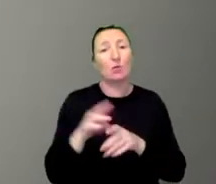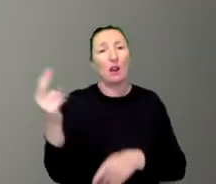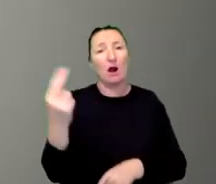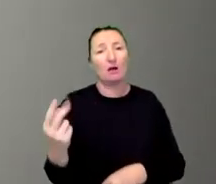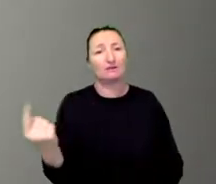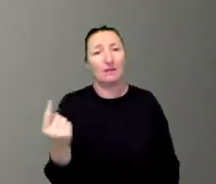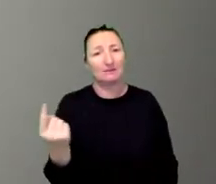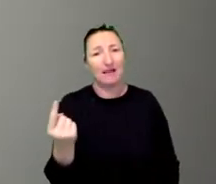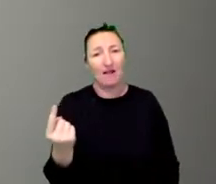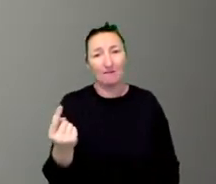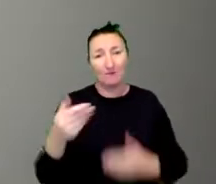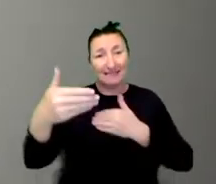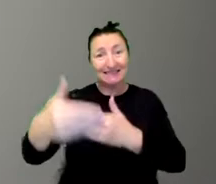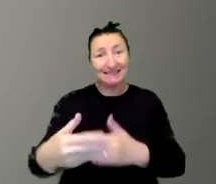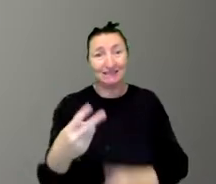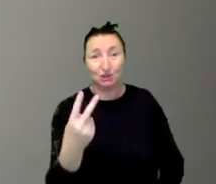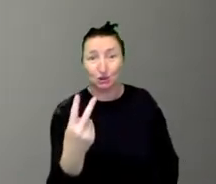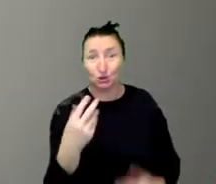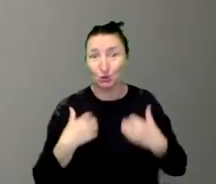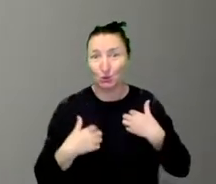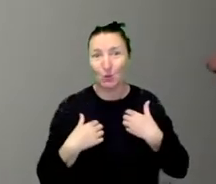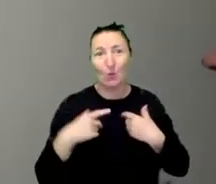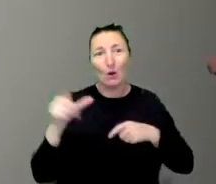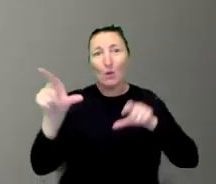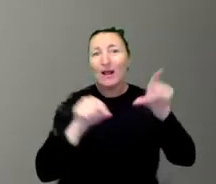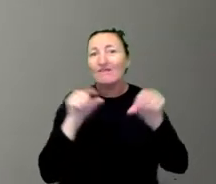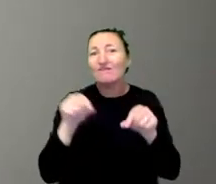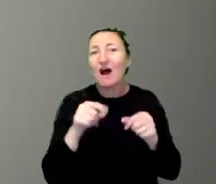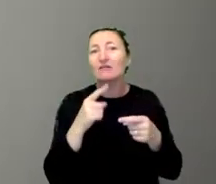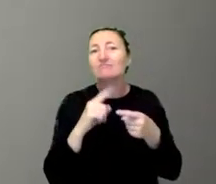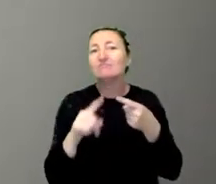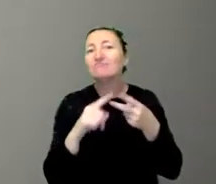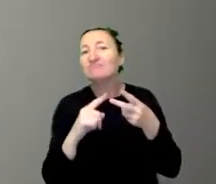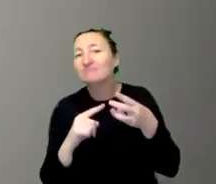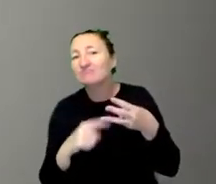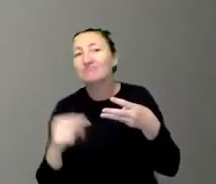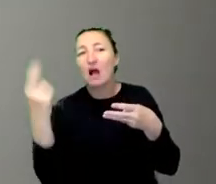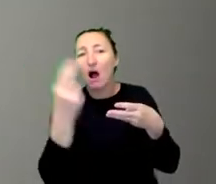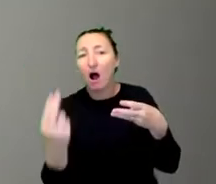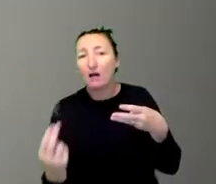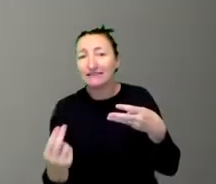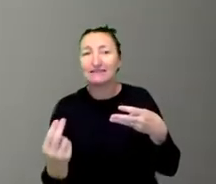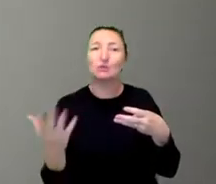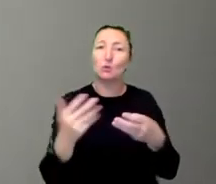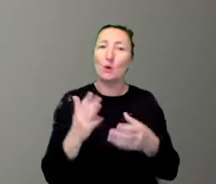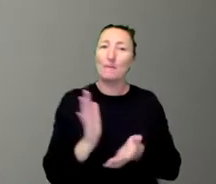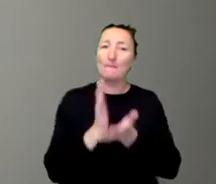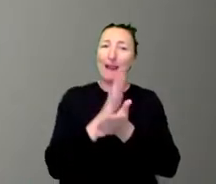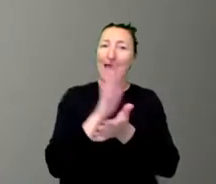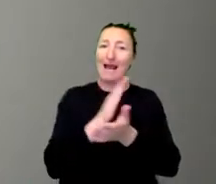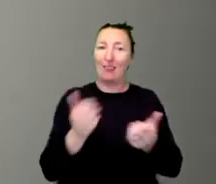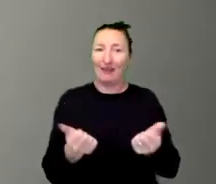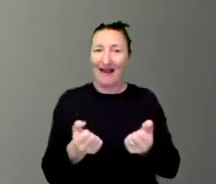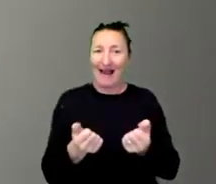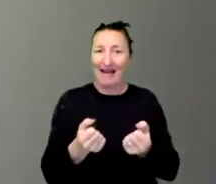we'll invite other artists to play Hivemind. In fact, let us know if you want to play Hivemind by direct messaging us through the